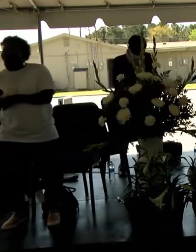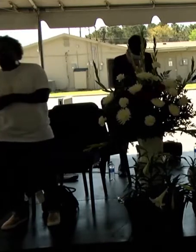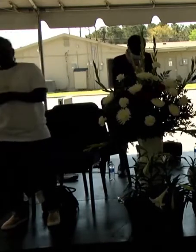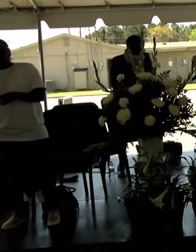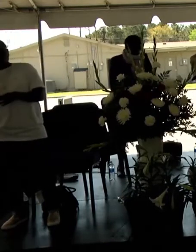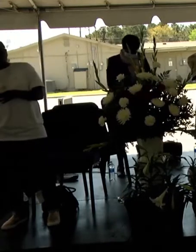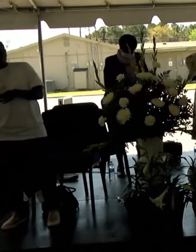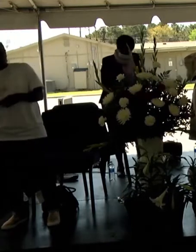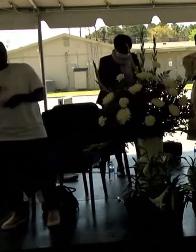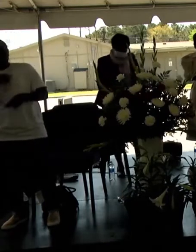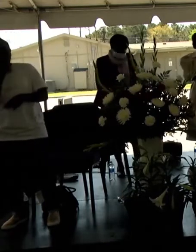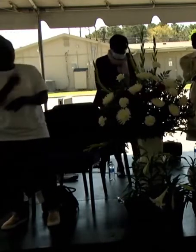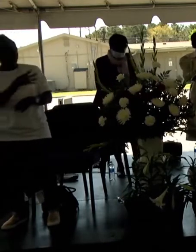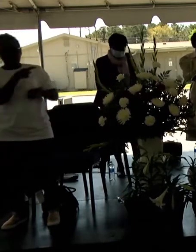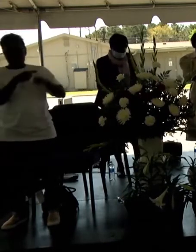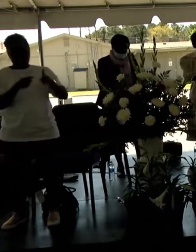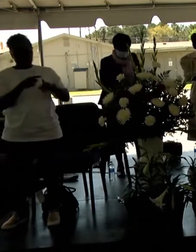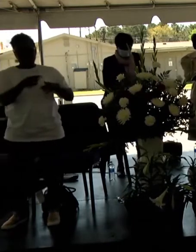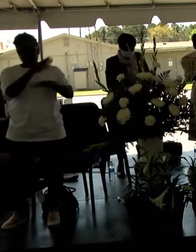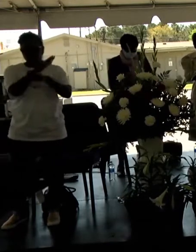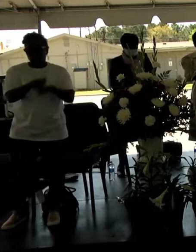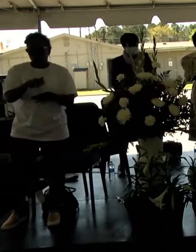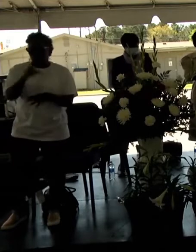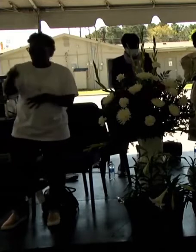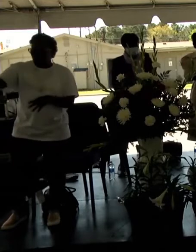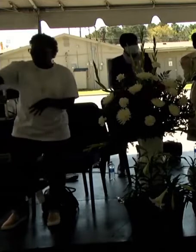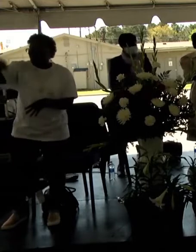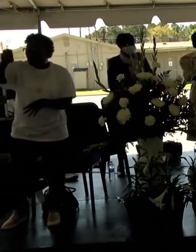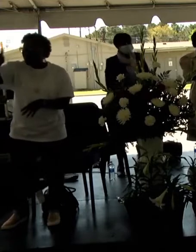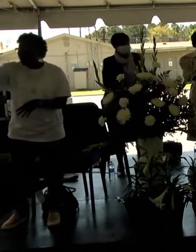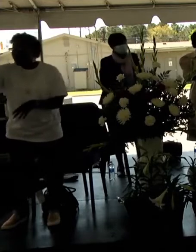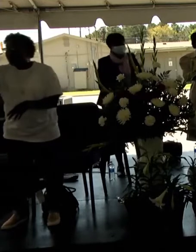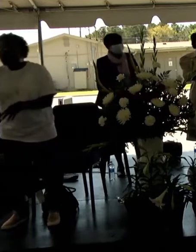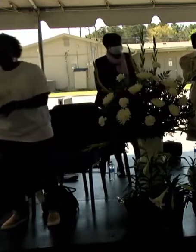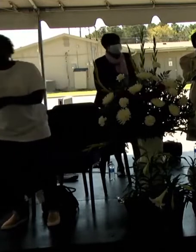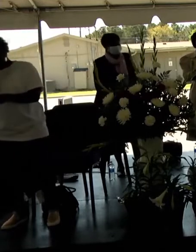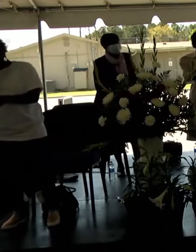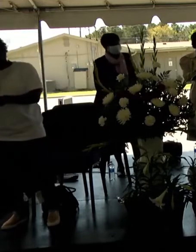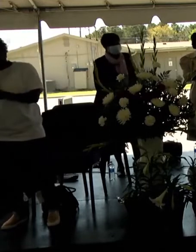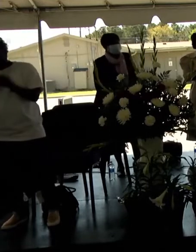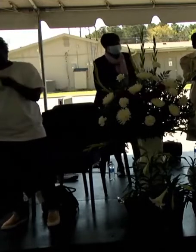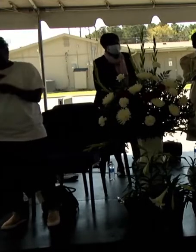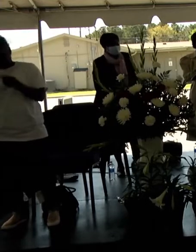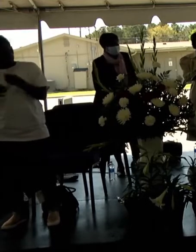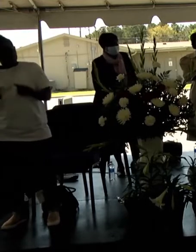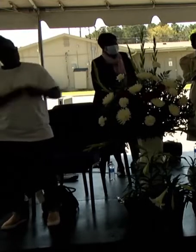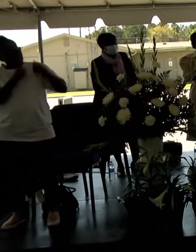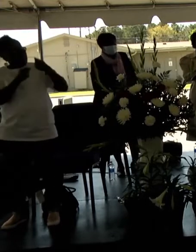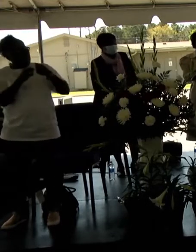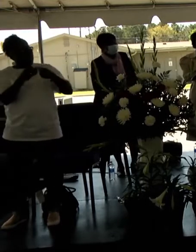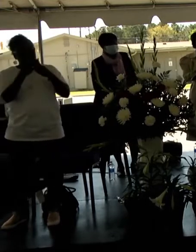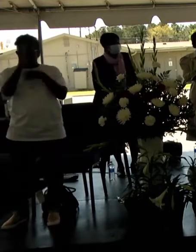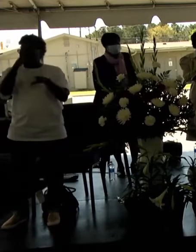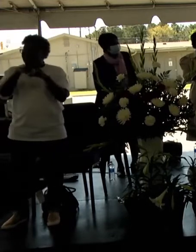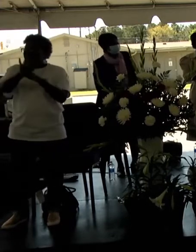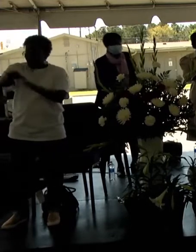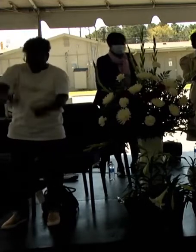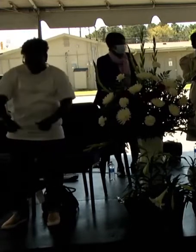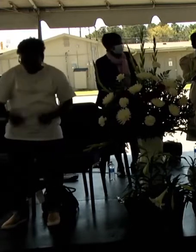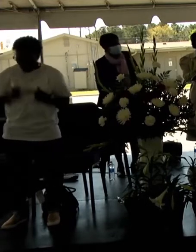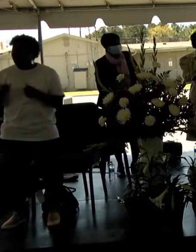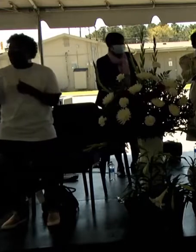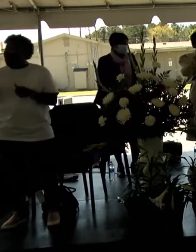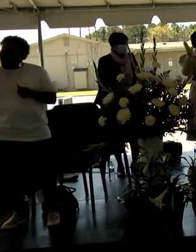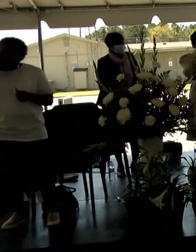you something. Don't ever negate the power of God in your life. As a child of God, as a blood-bought, fire-baptized child of